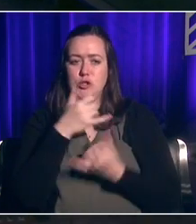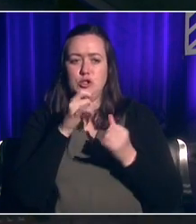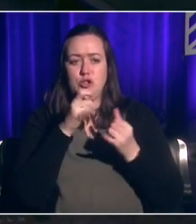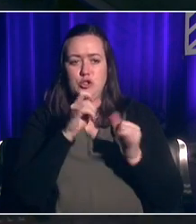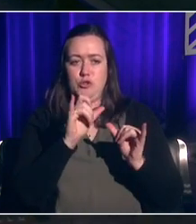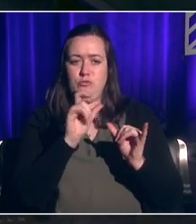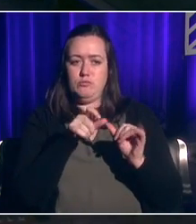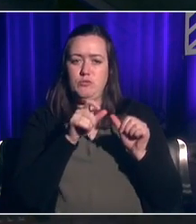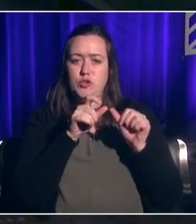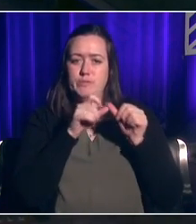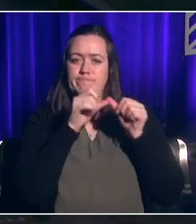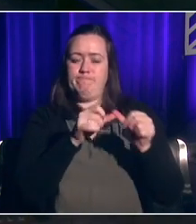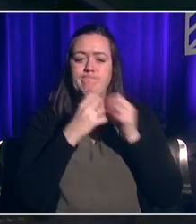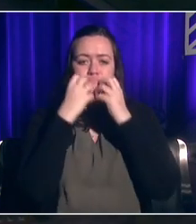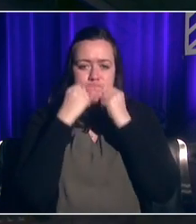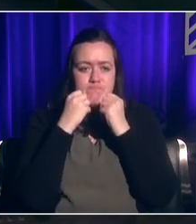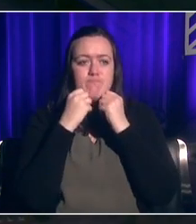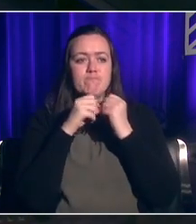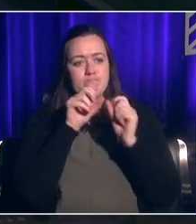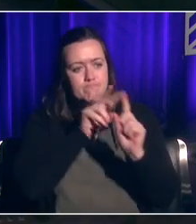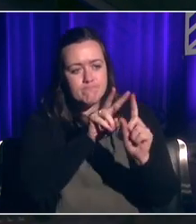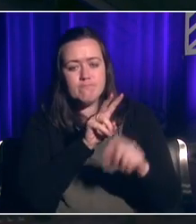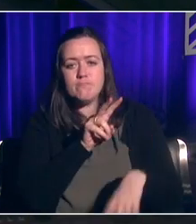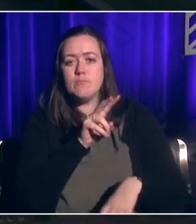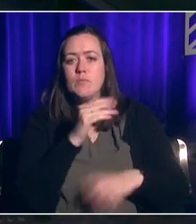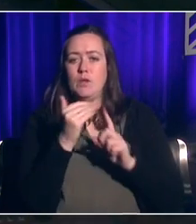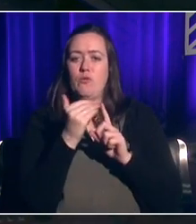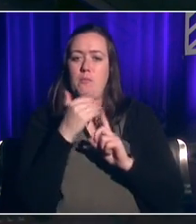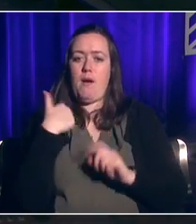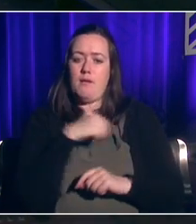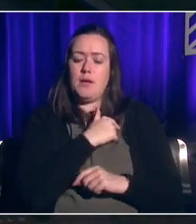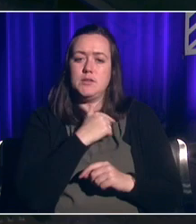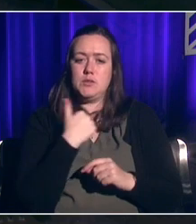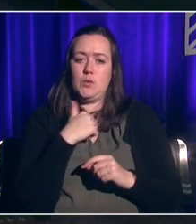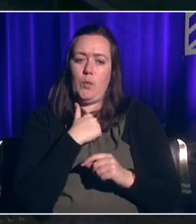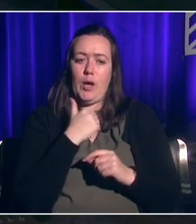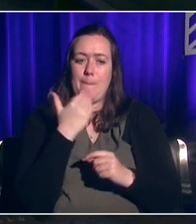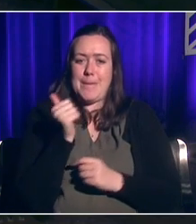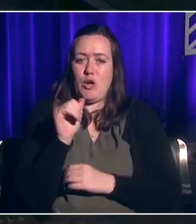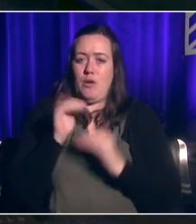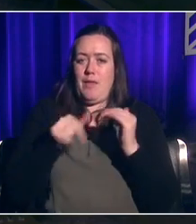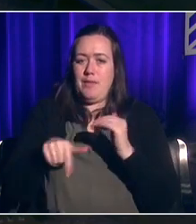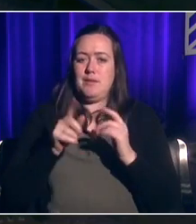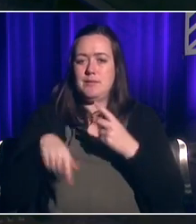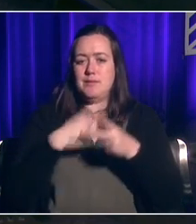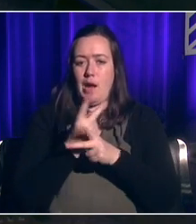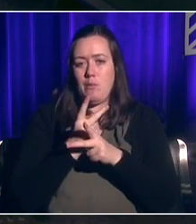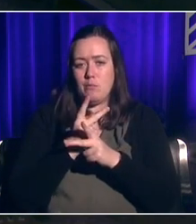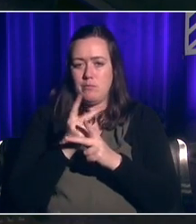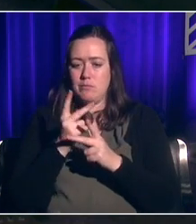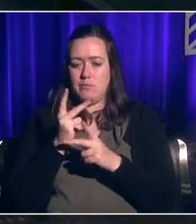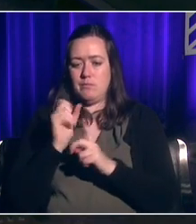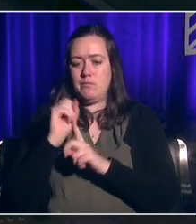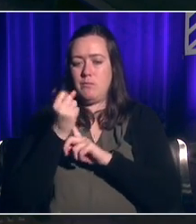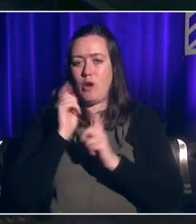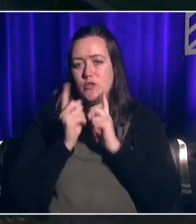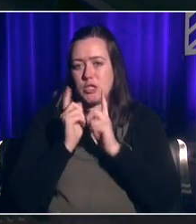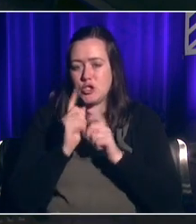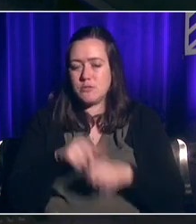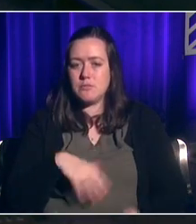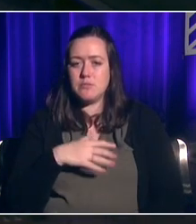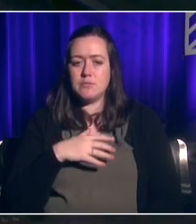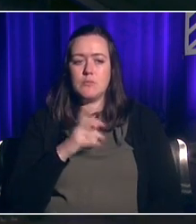remind ourselves that we are better than what is happening right now in current conversations. What gives me strength and courage is